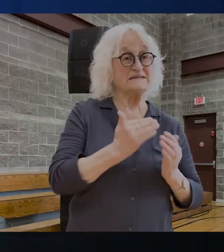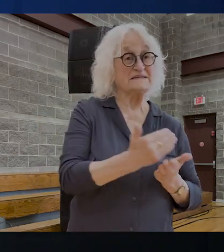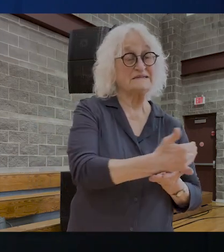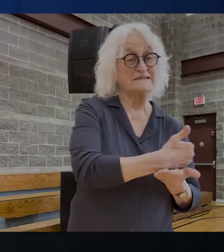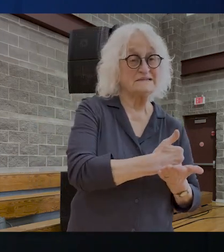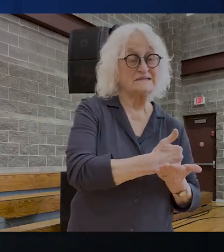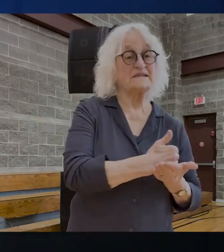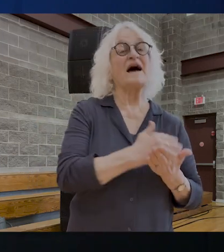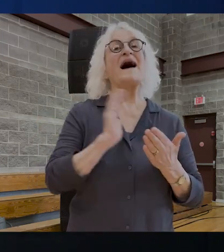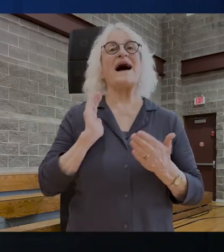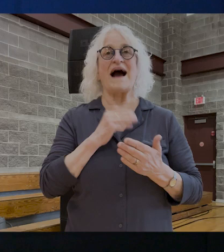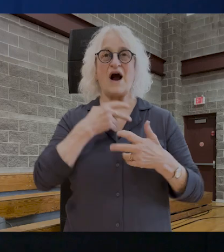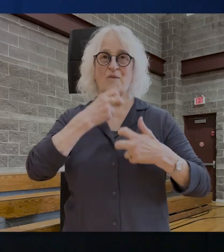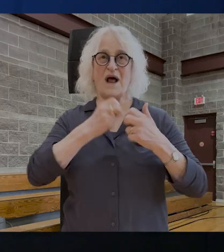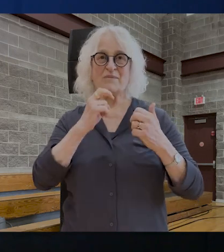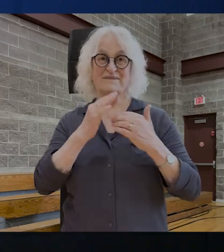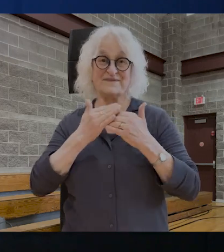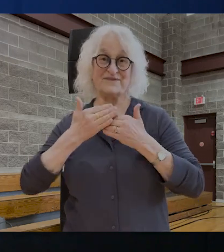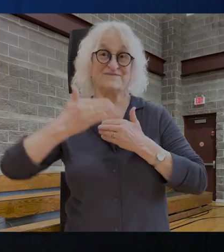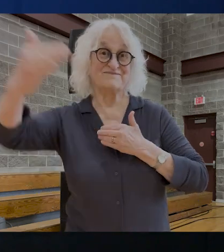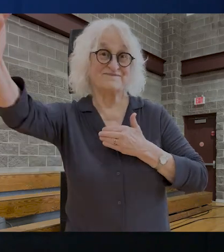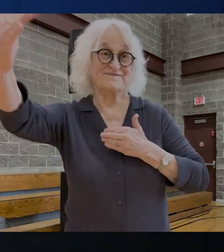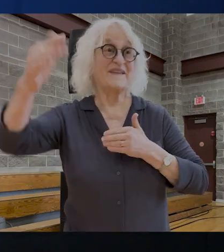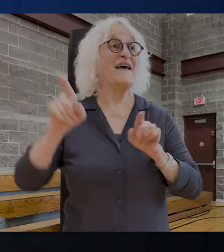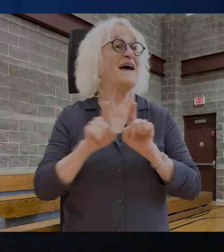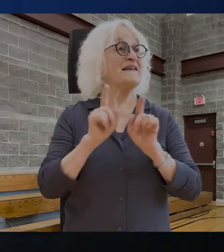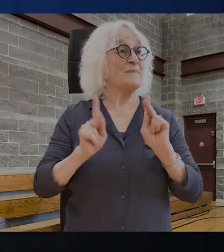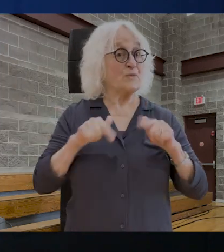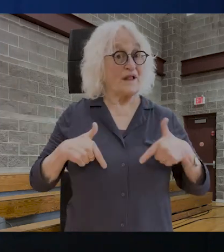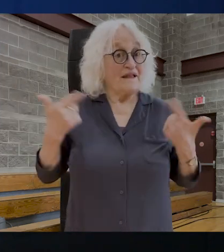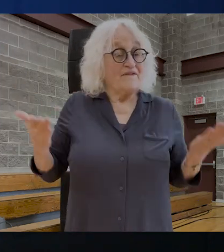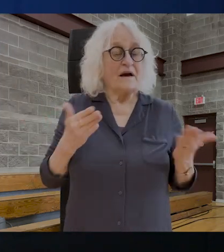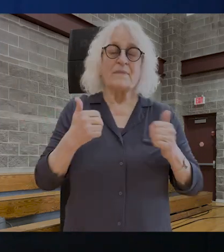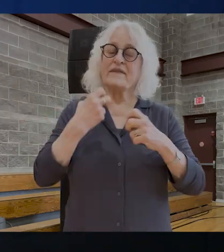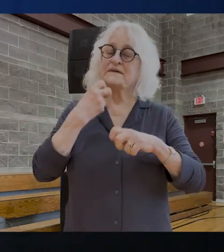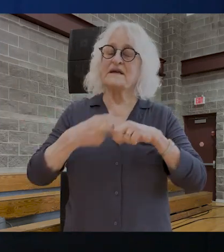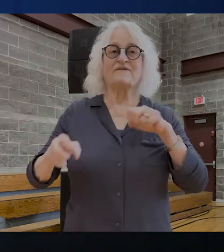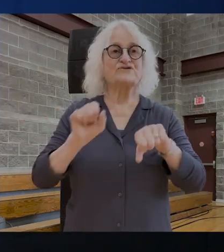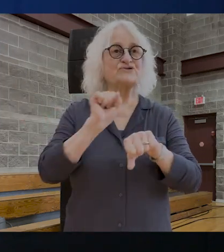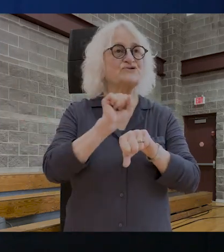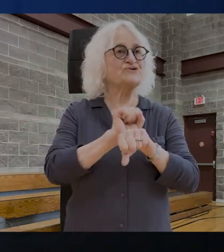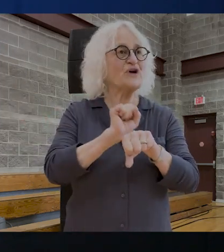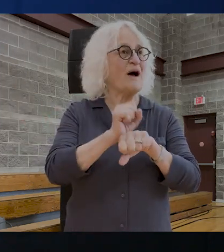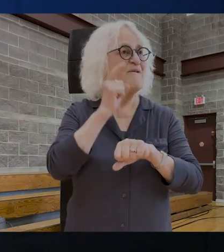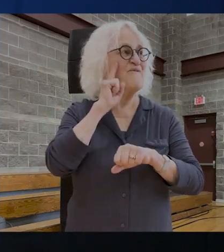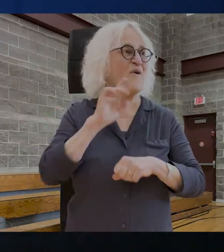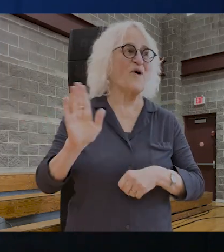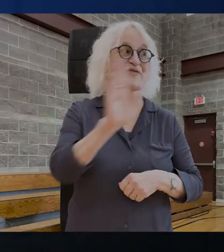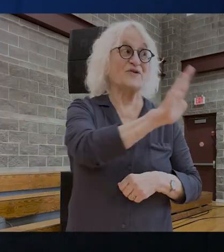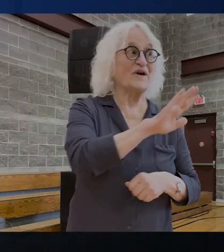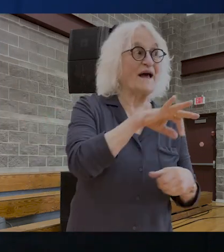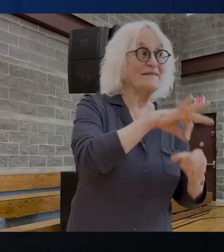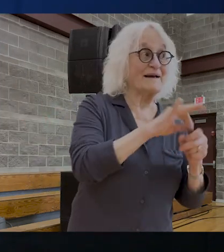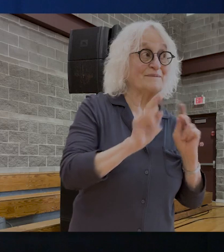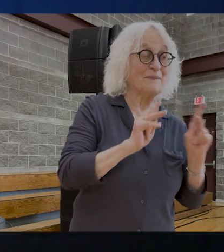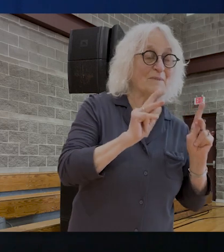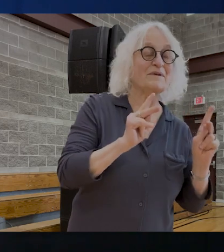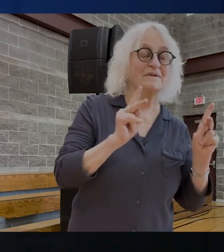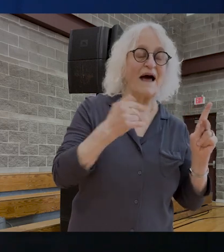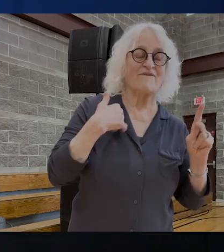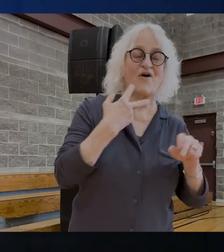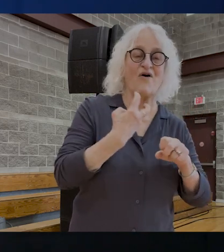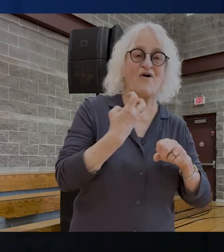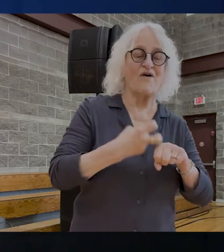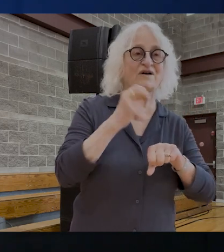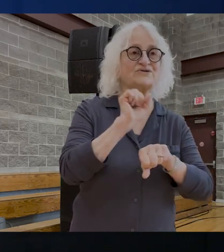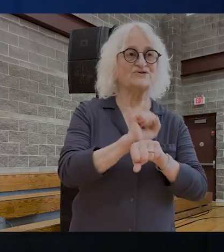ahead as residents, but also the very tough job these elected officials have. Because what